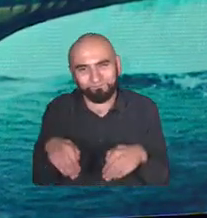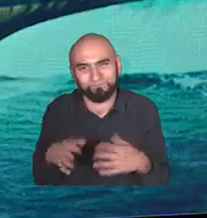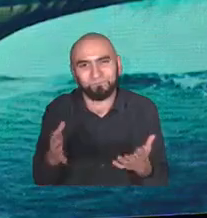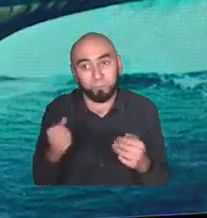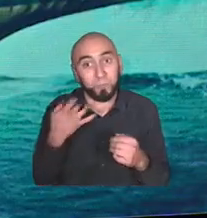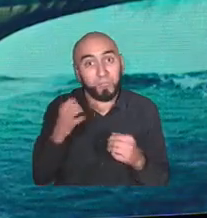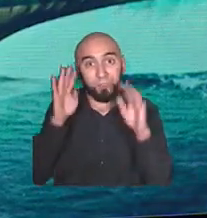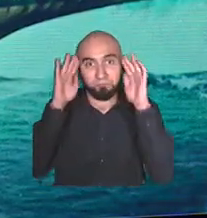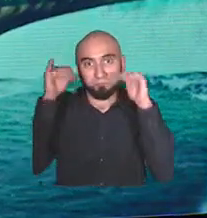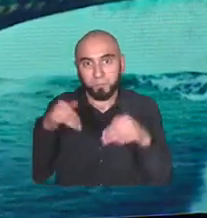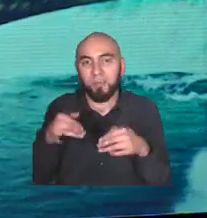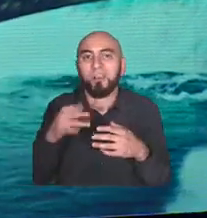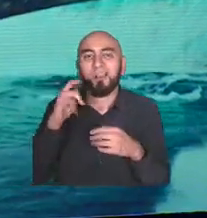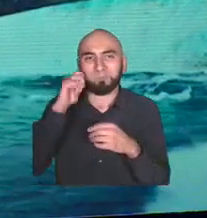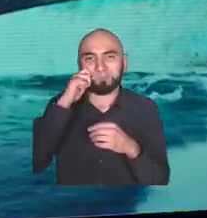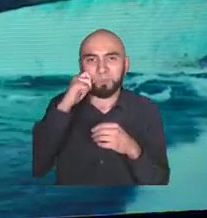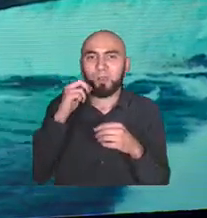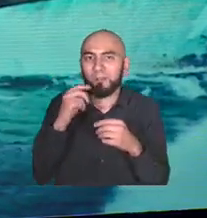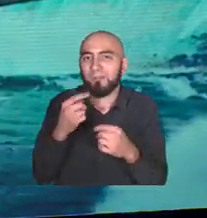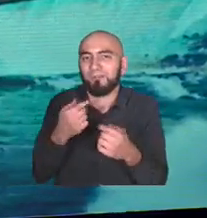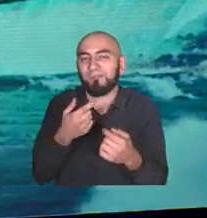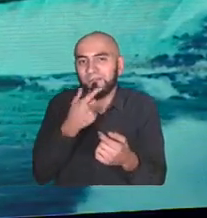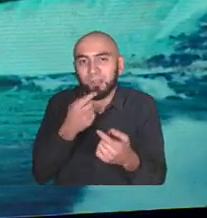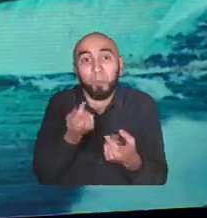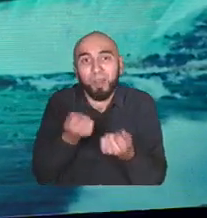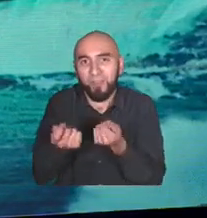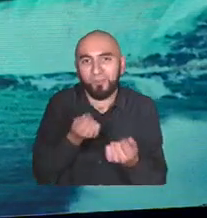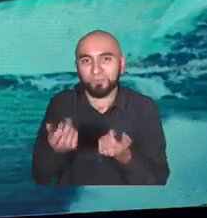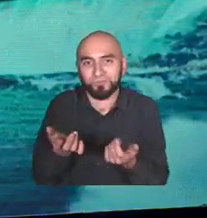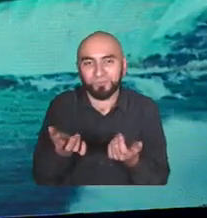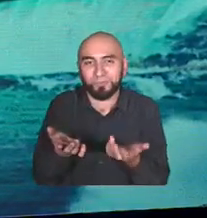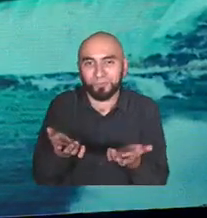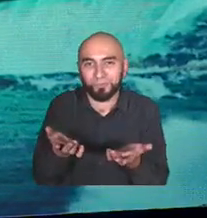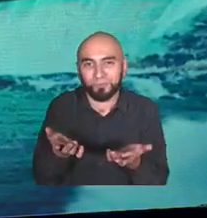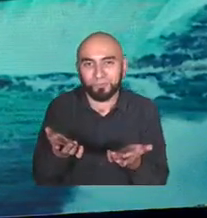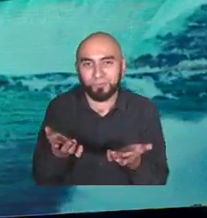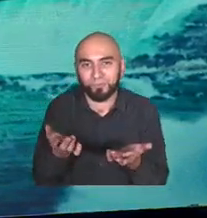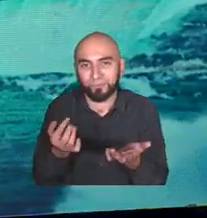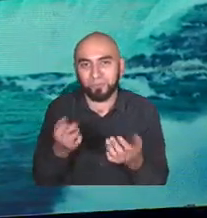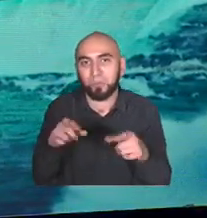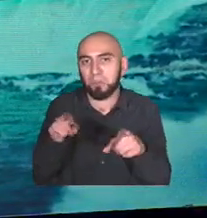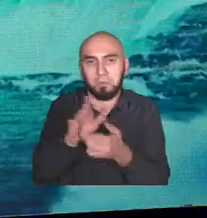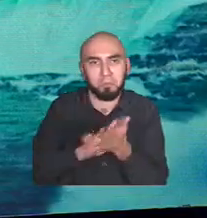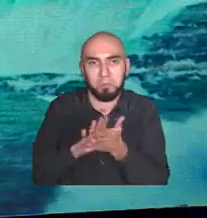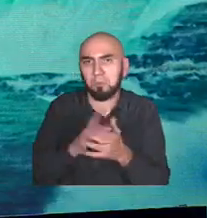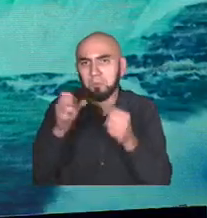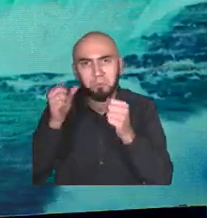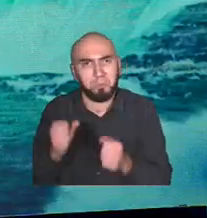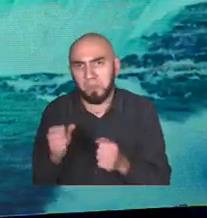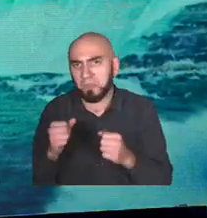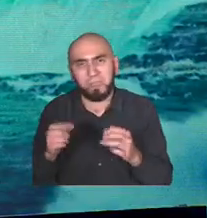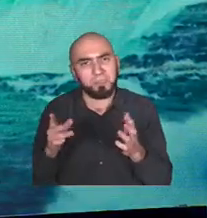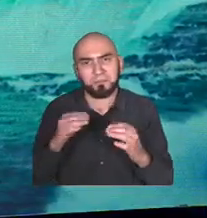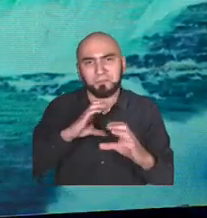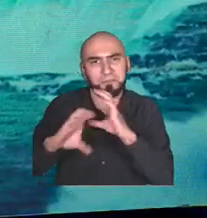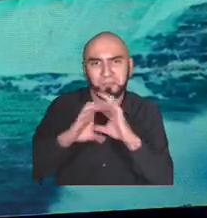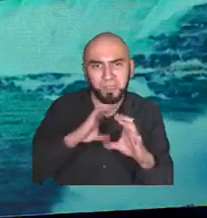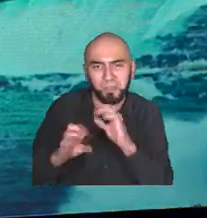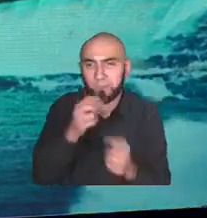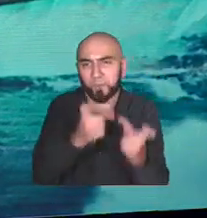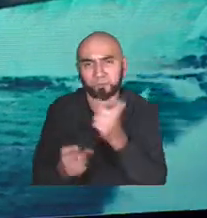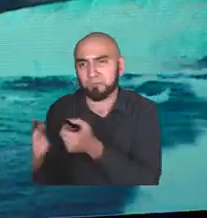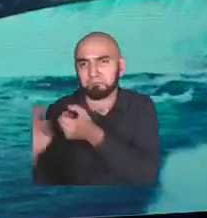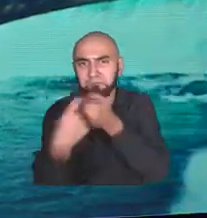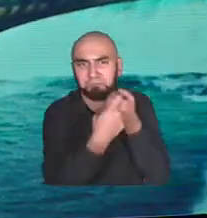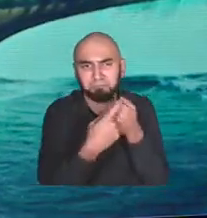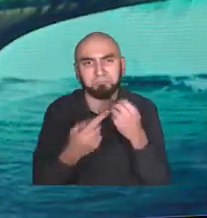Early on, you would make your own chat room or forum, and if you didn't like it, you could leave and make another one. If somebody was suicidal or getting abused, you